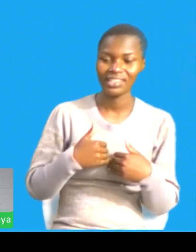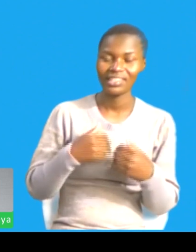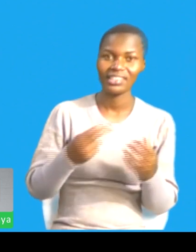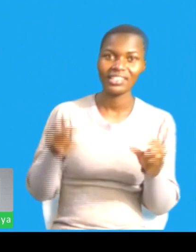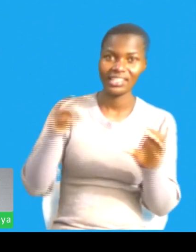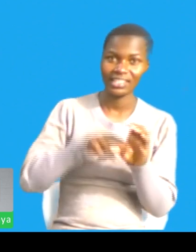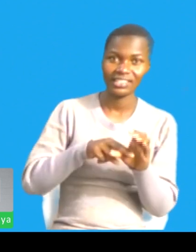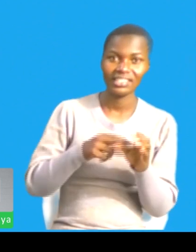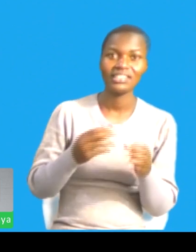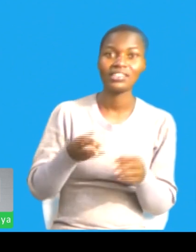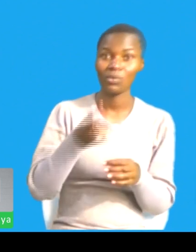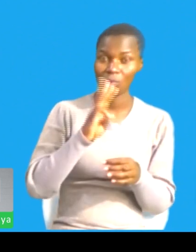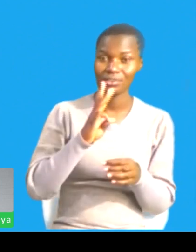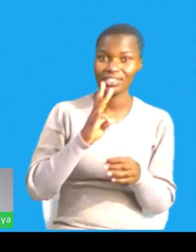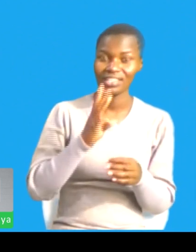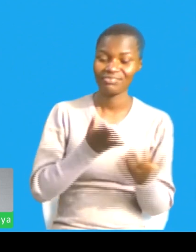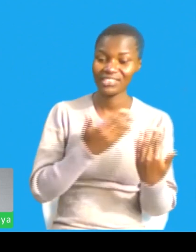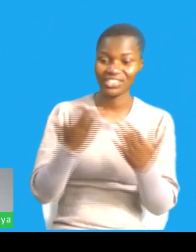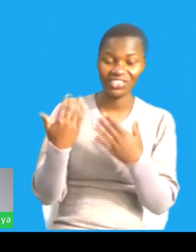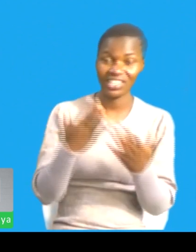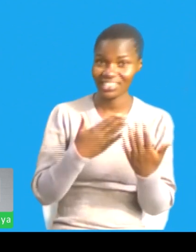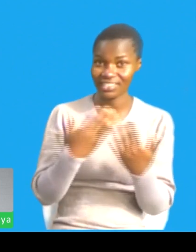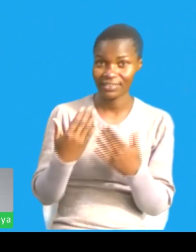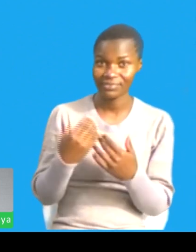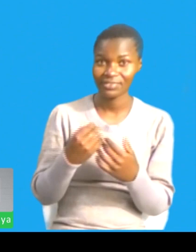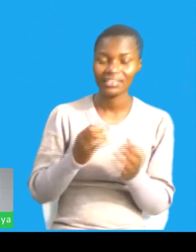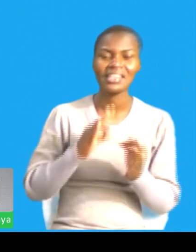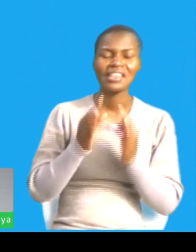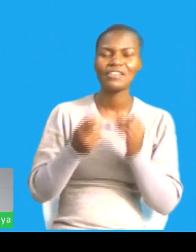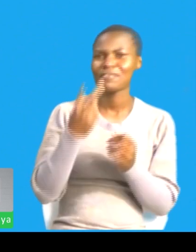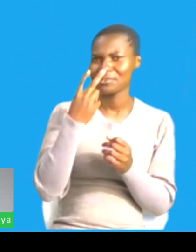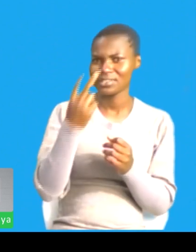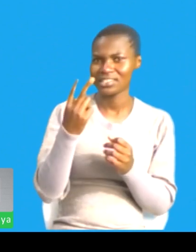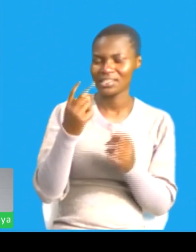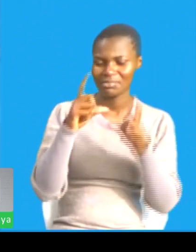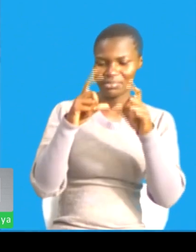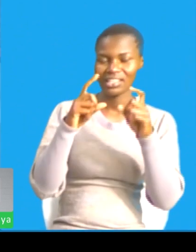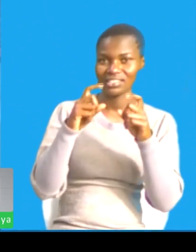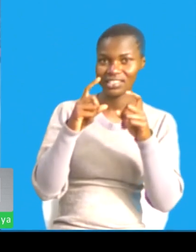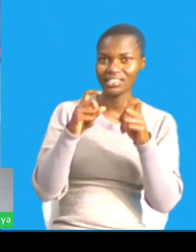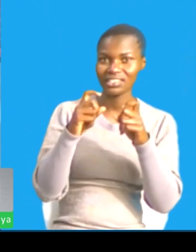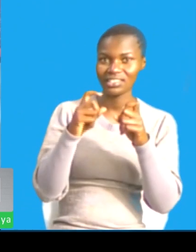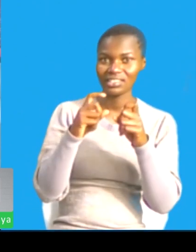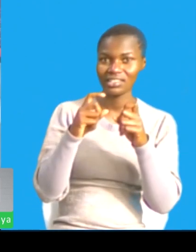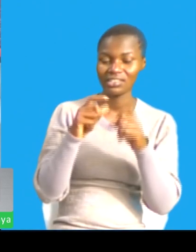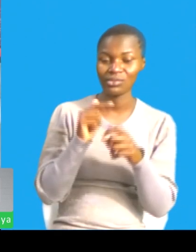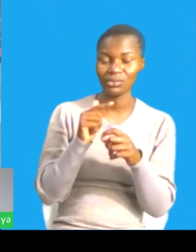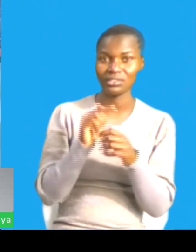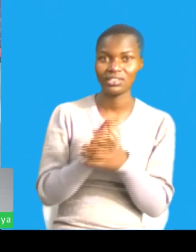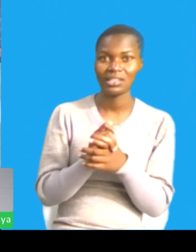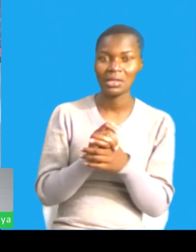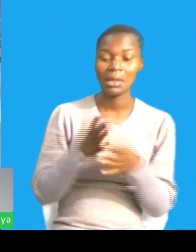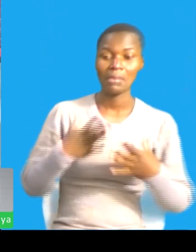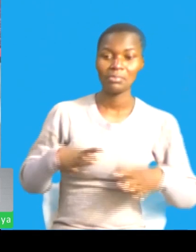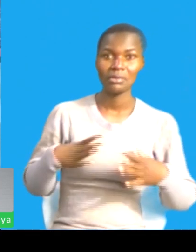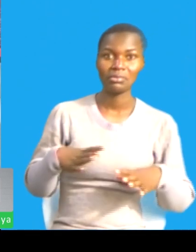wanaoga. Jonah, if you see pictures like those, yes. It is also people who are becoming